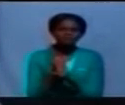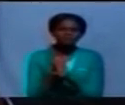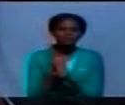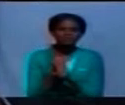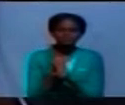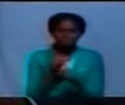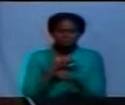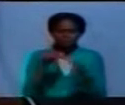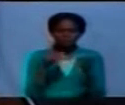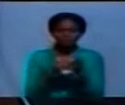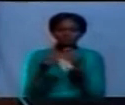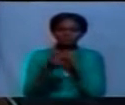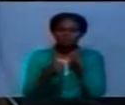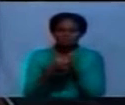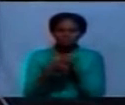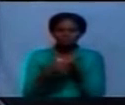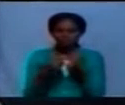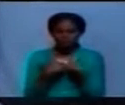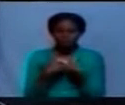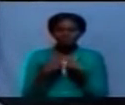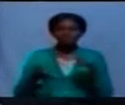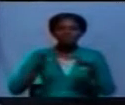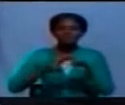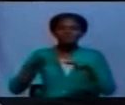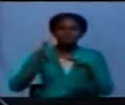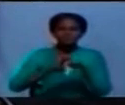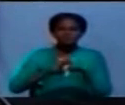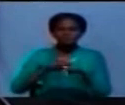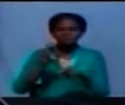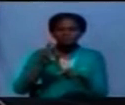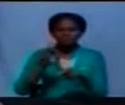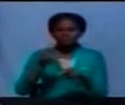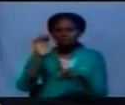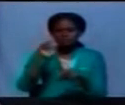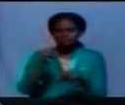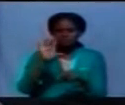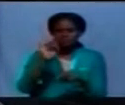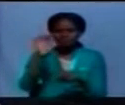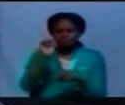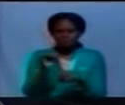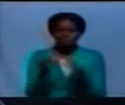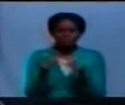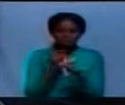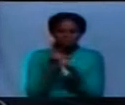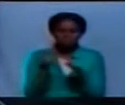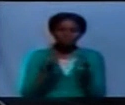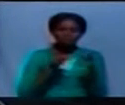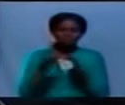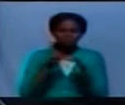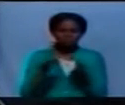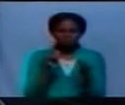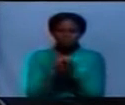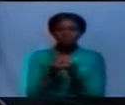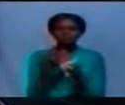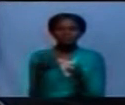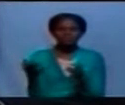the central bank tightened liquidity. They increased the total reserve ratio to 18%. Now let me just illustrate that aspect